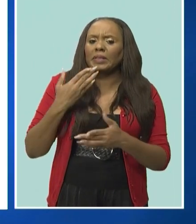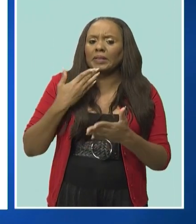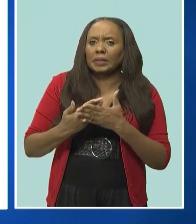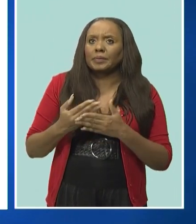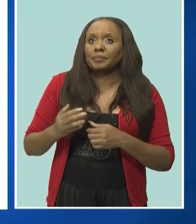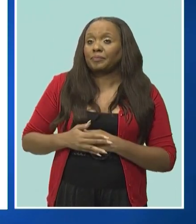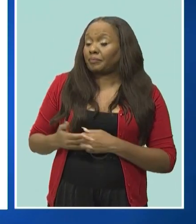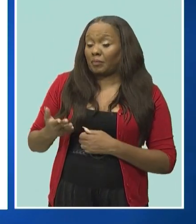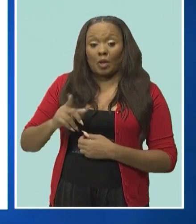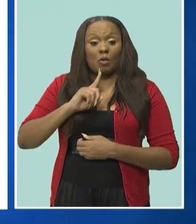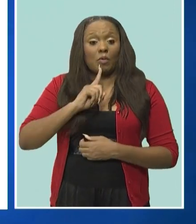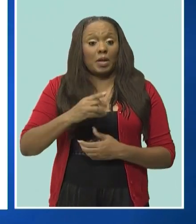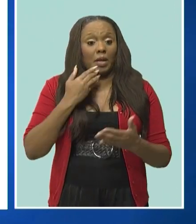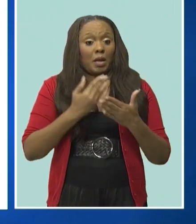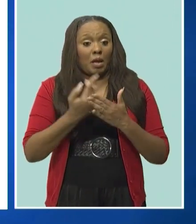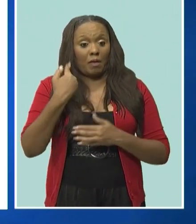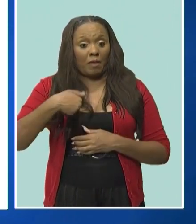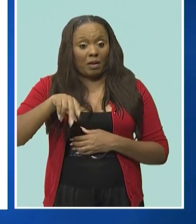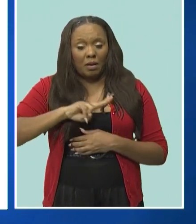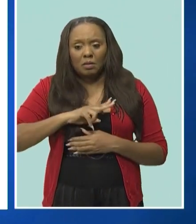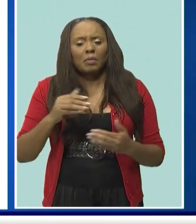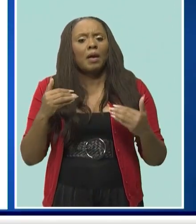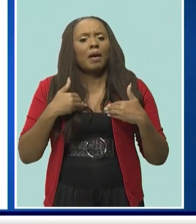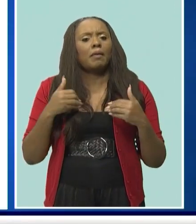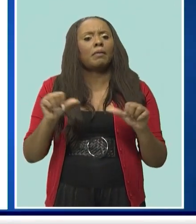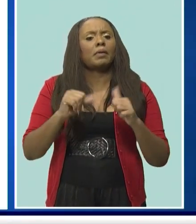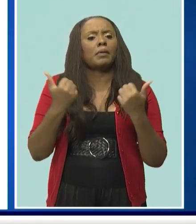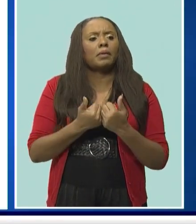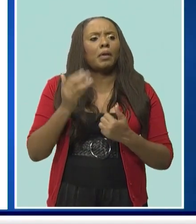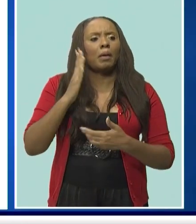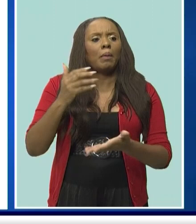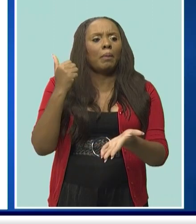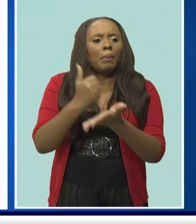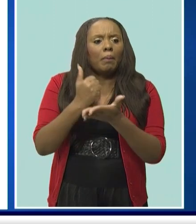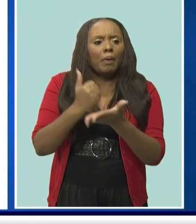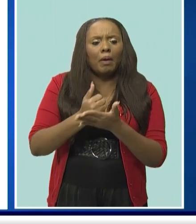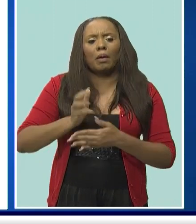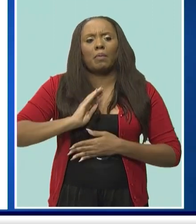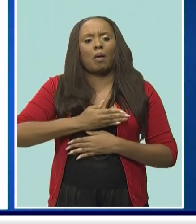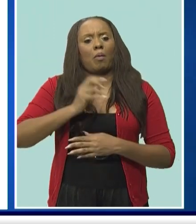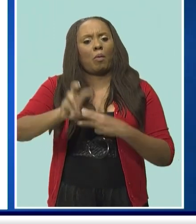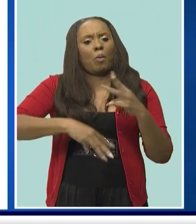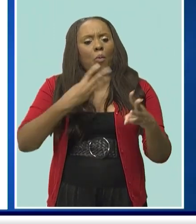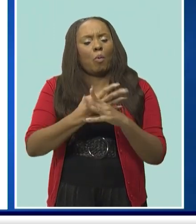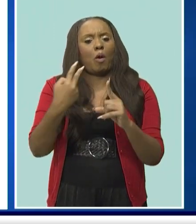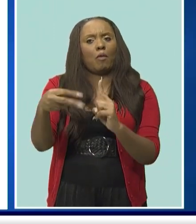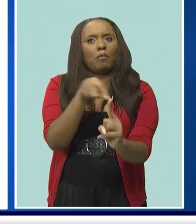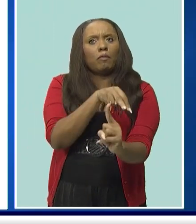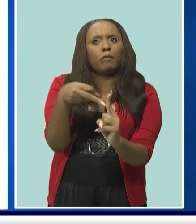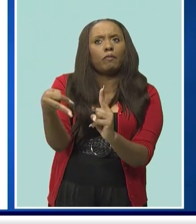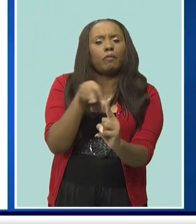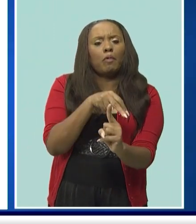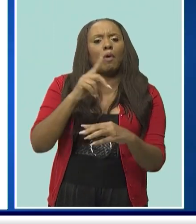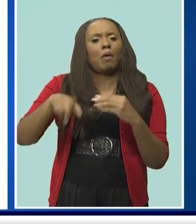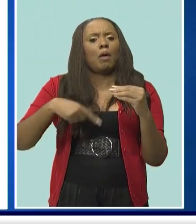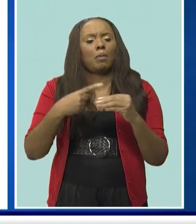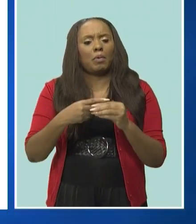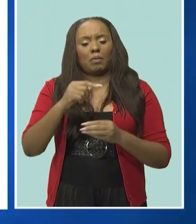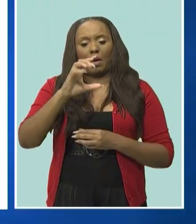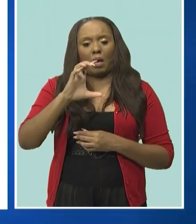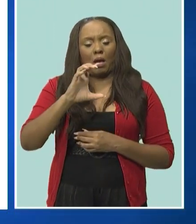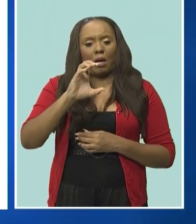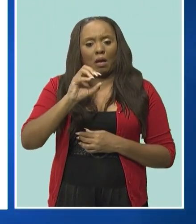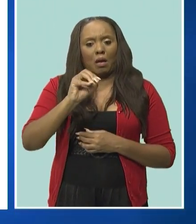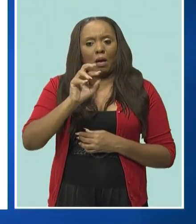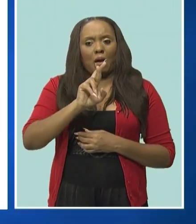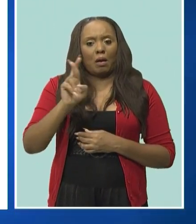sense that we have a dedicated agency that will help just our global view on our perception of